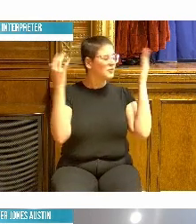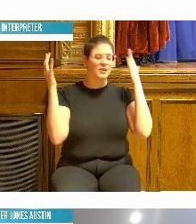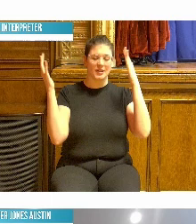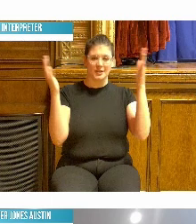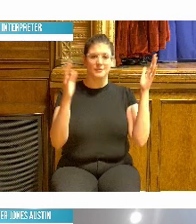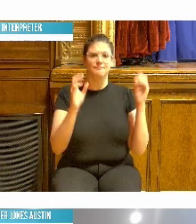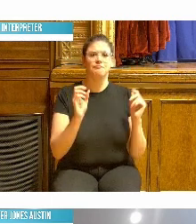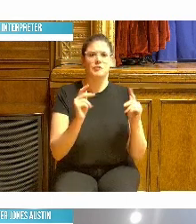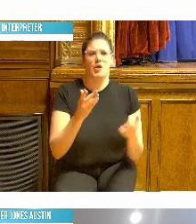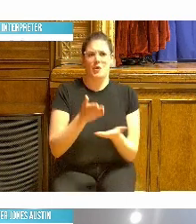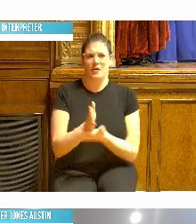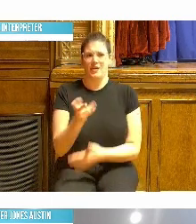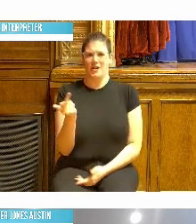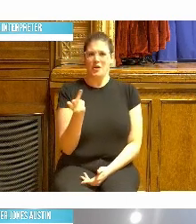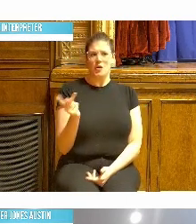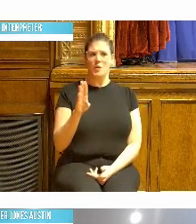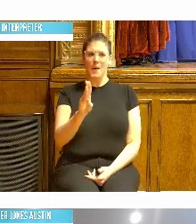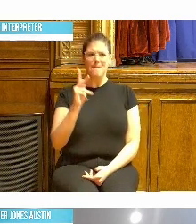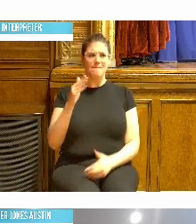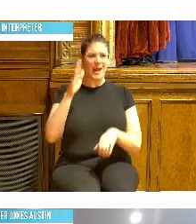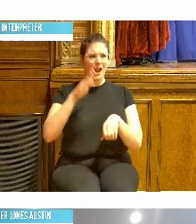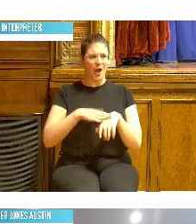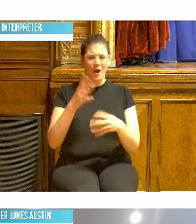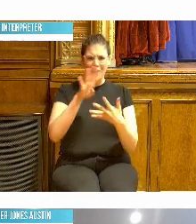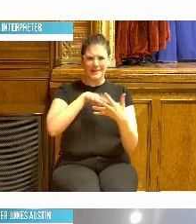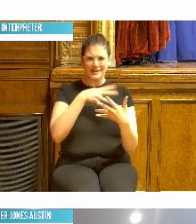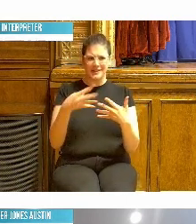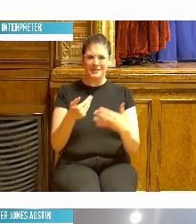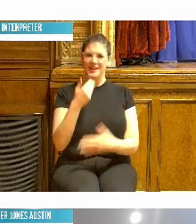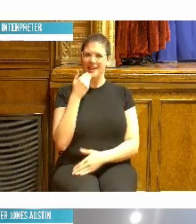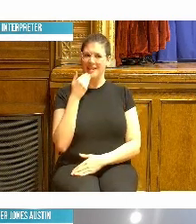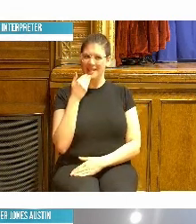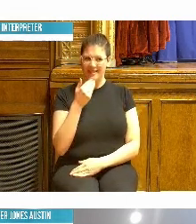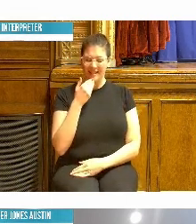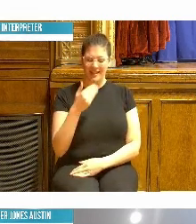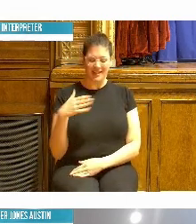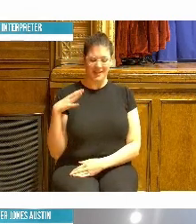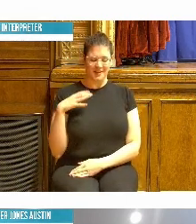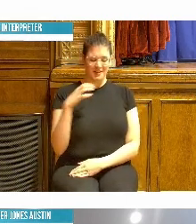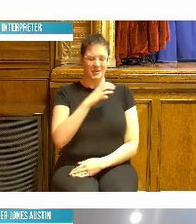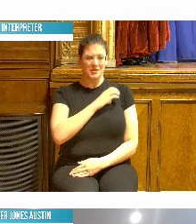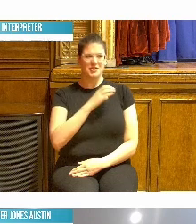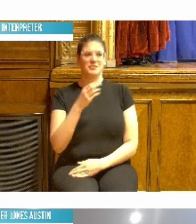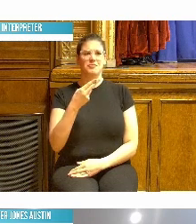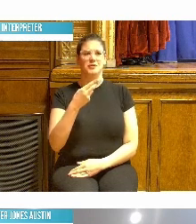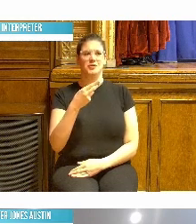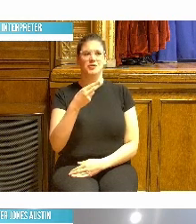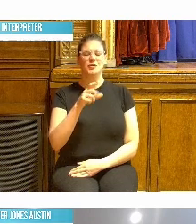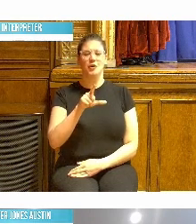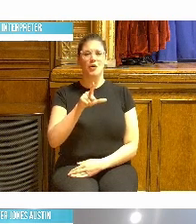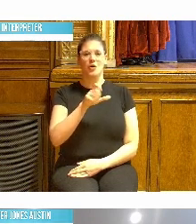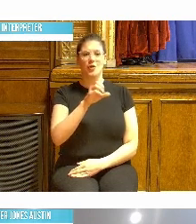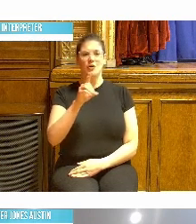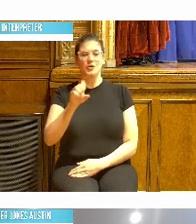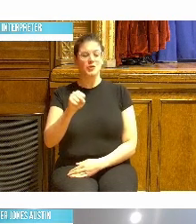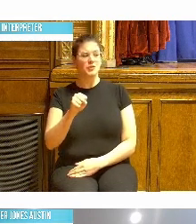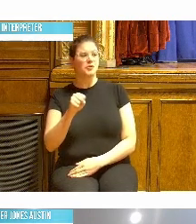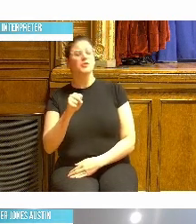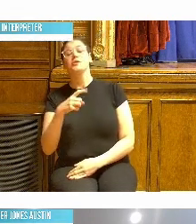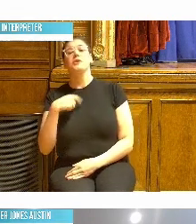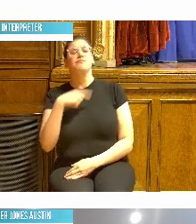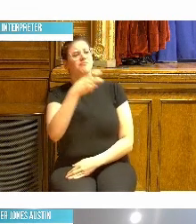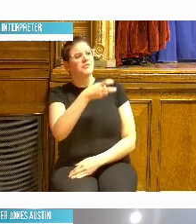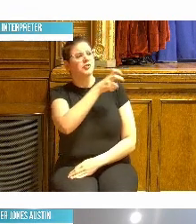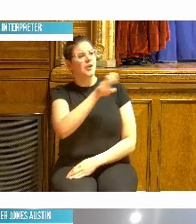All right, we are back on schedule. Thank you, Commissioner Hogues, for your support tonight and for traveling from Buffalo. Before